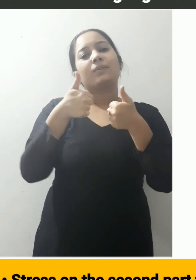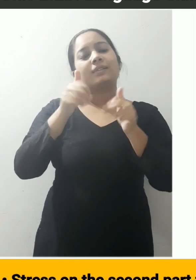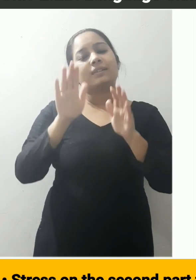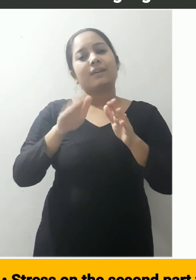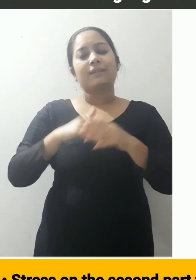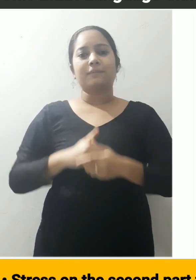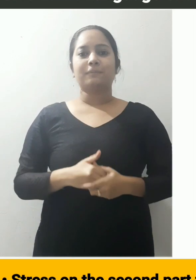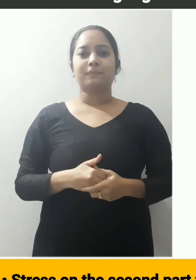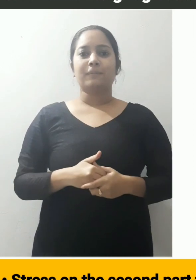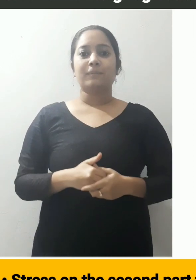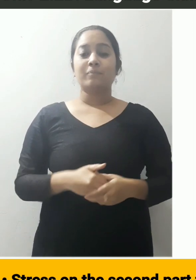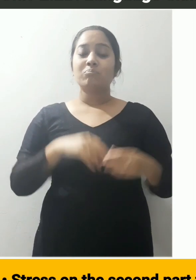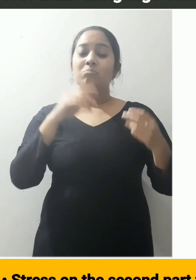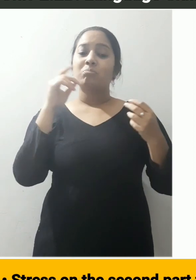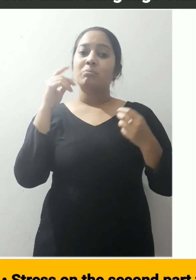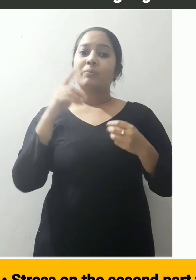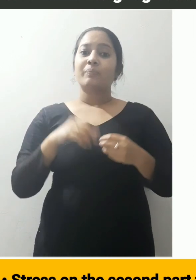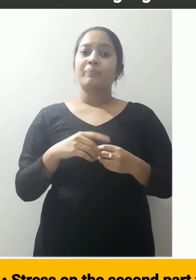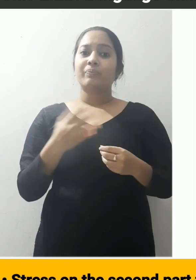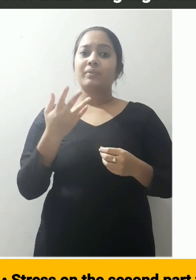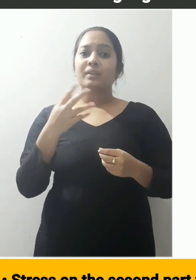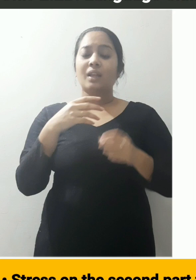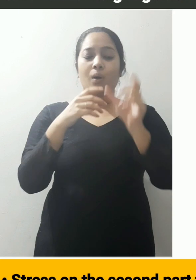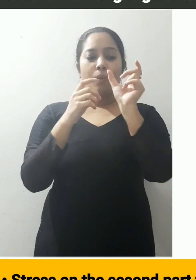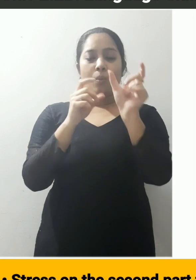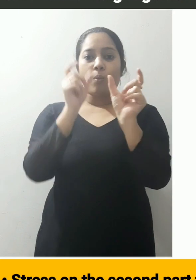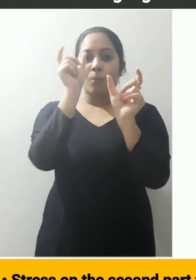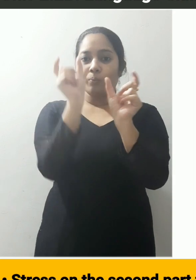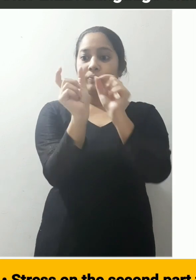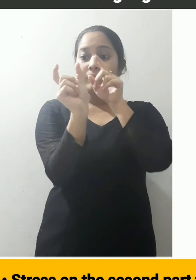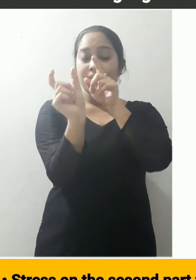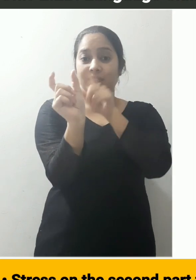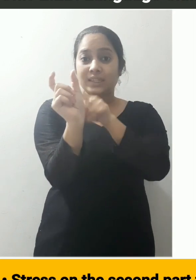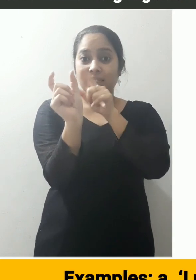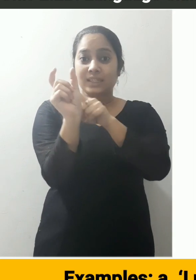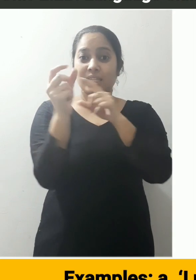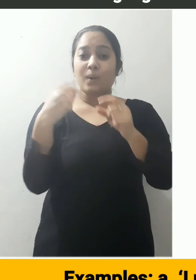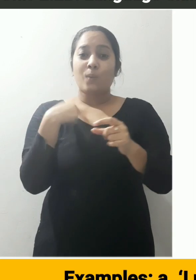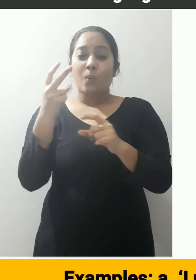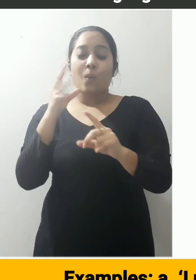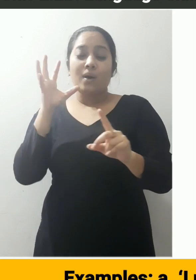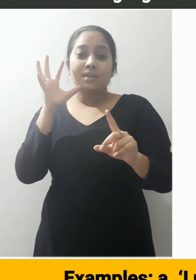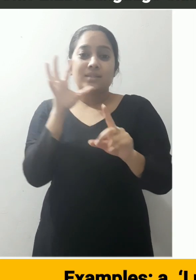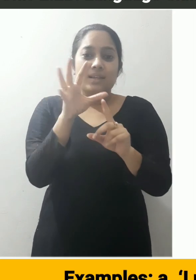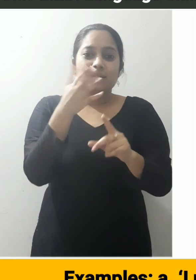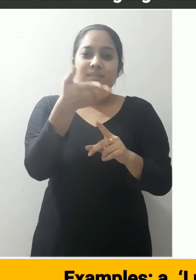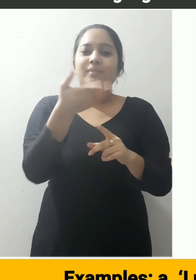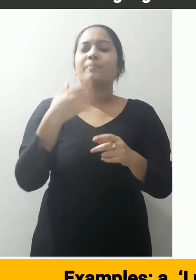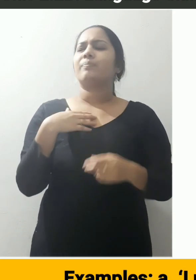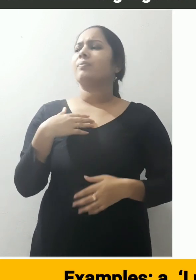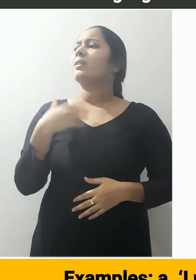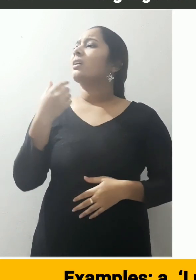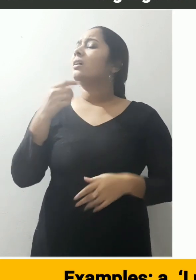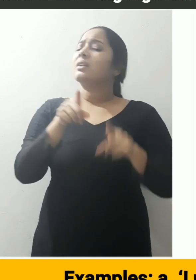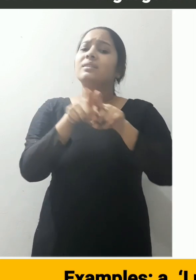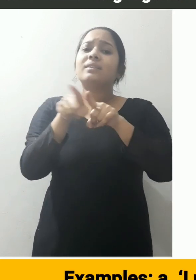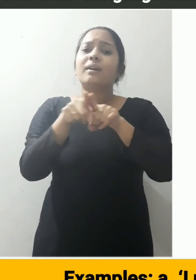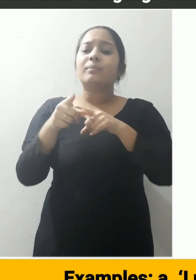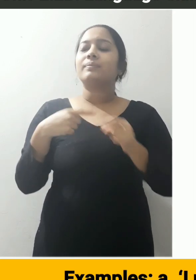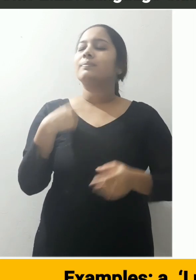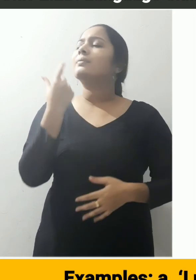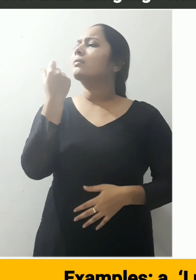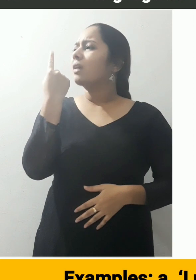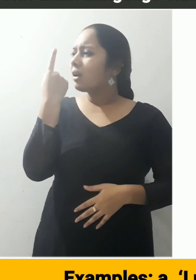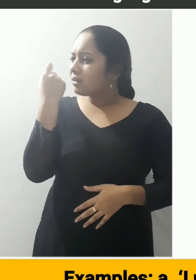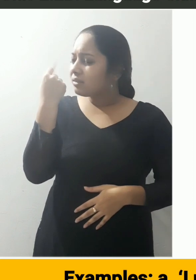Stress on the second part of verbs. Example: I understand your problem, sir. I will